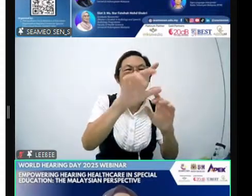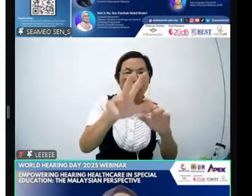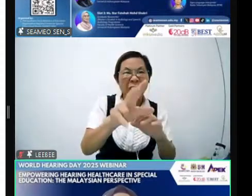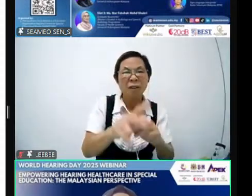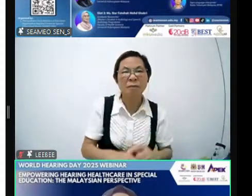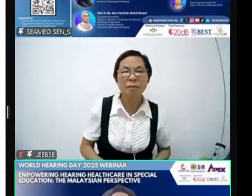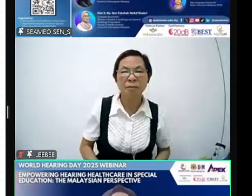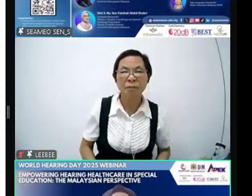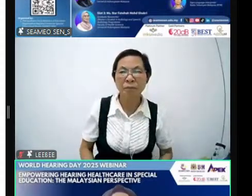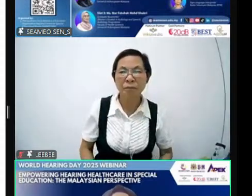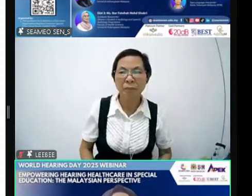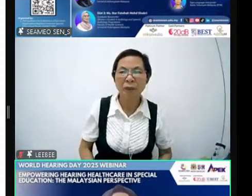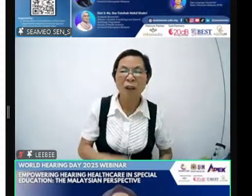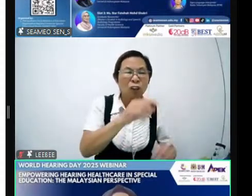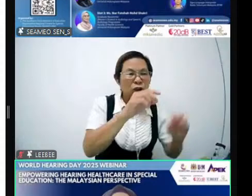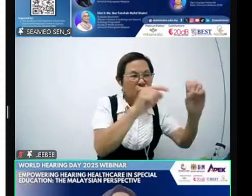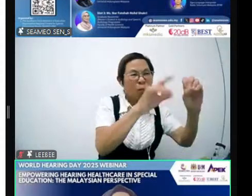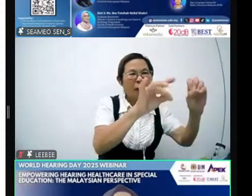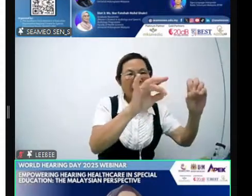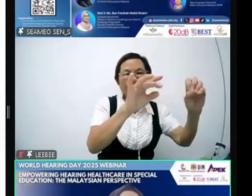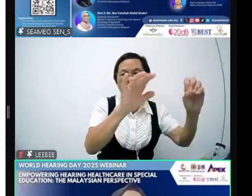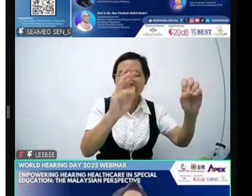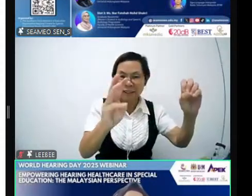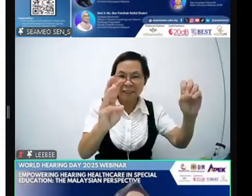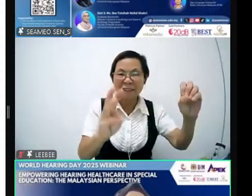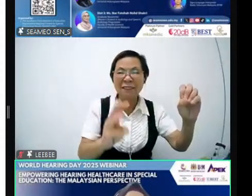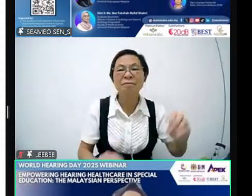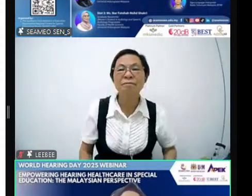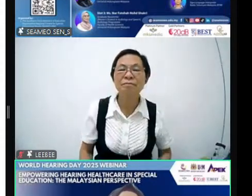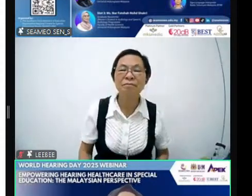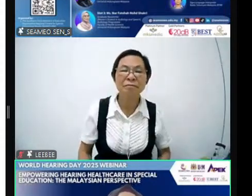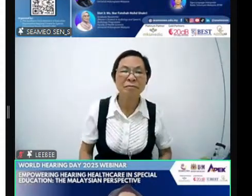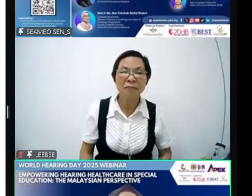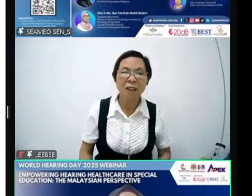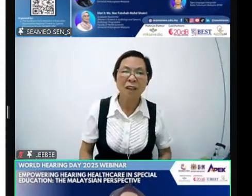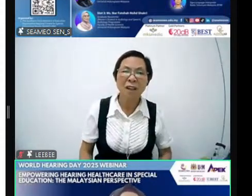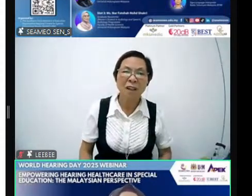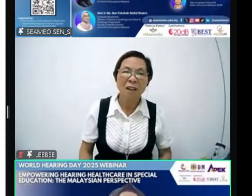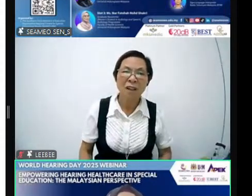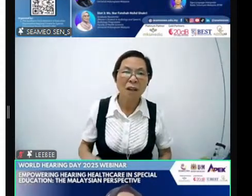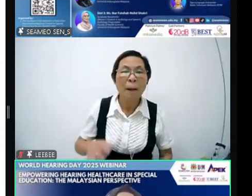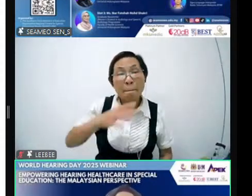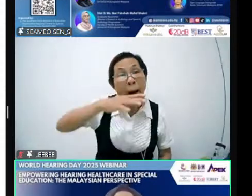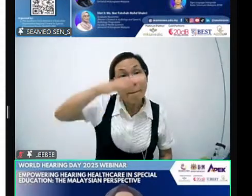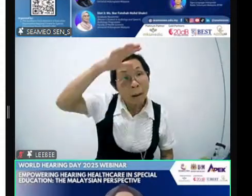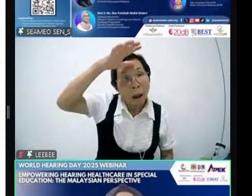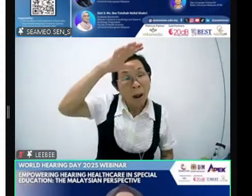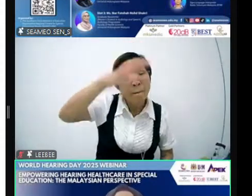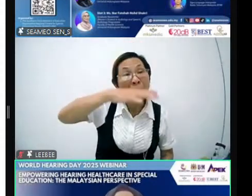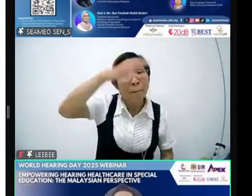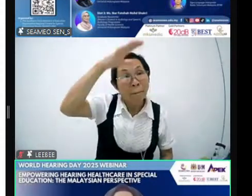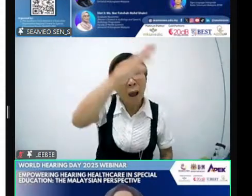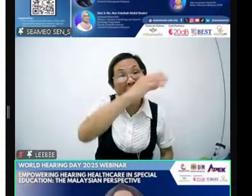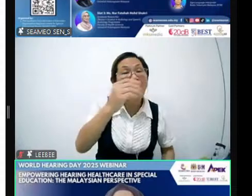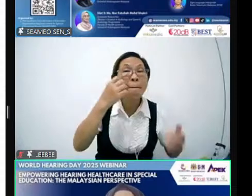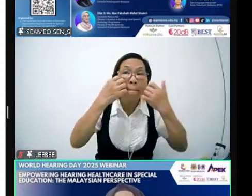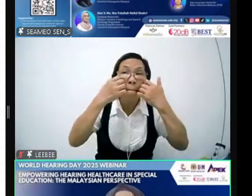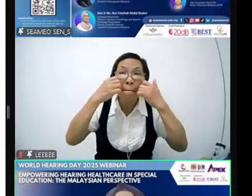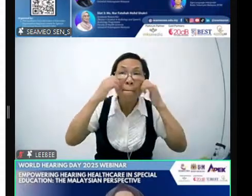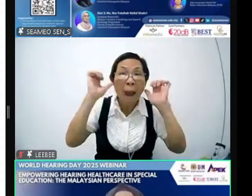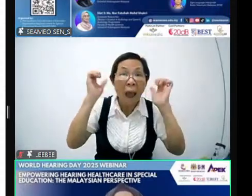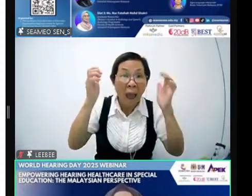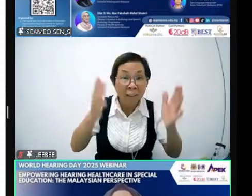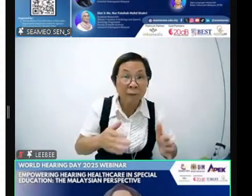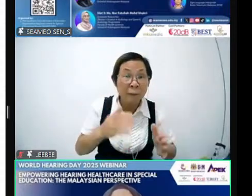for expert agreement. So findings that we've got from parents and experts confirm that the